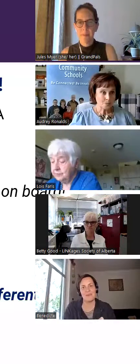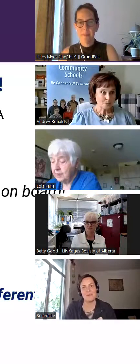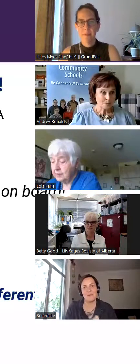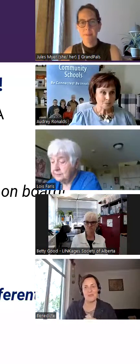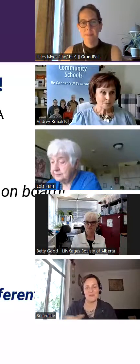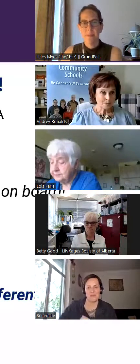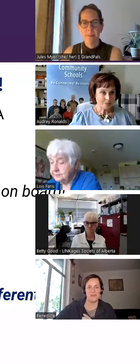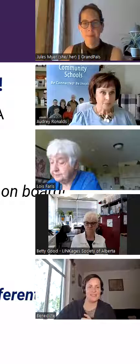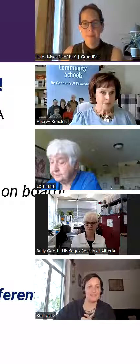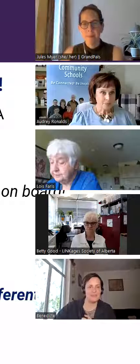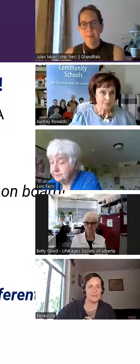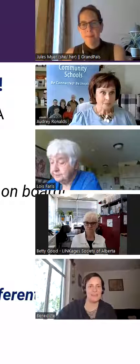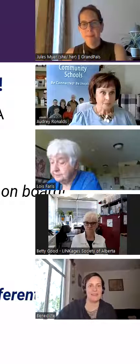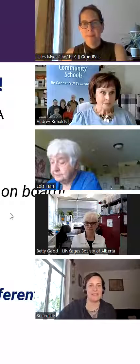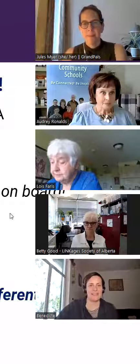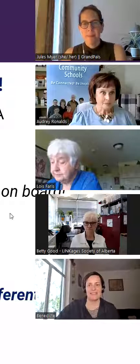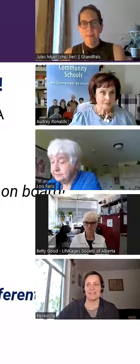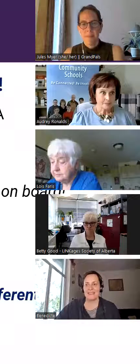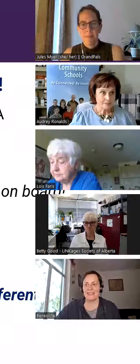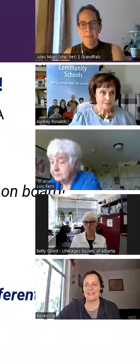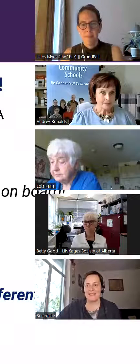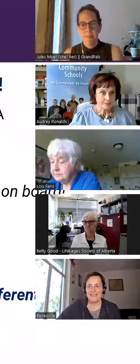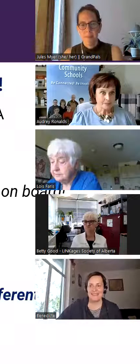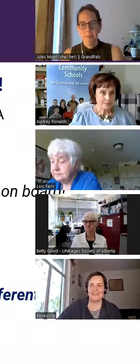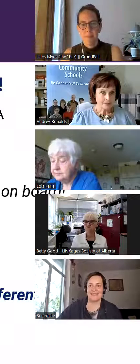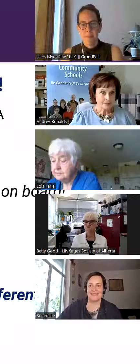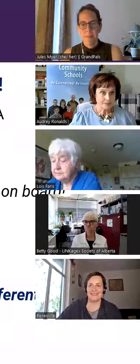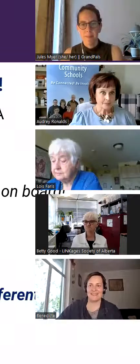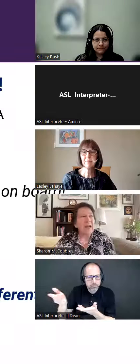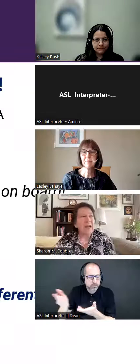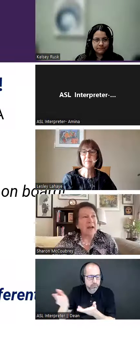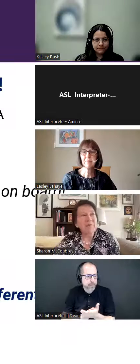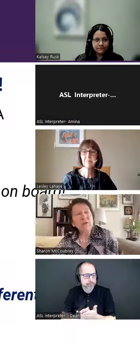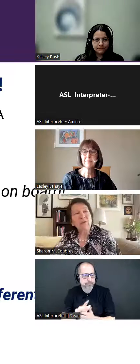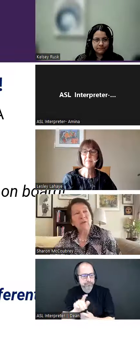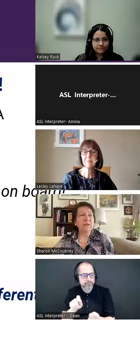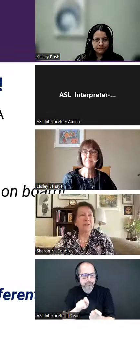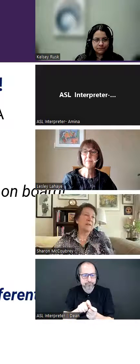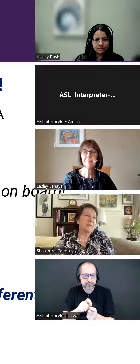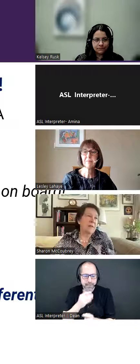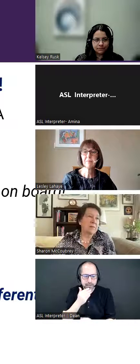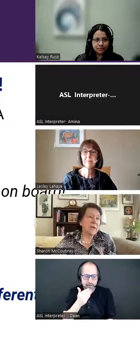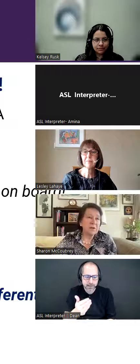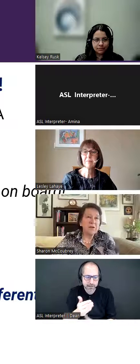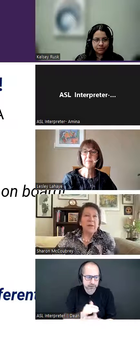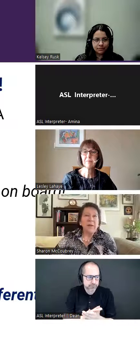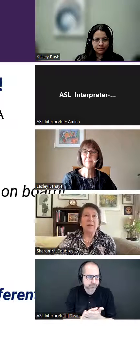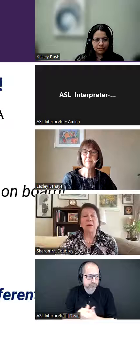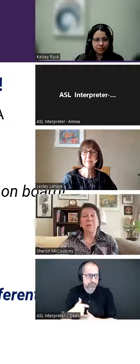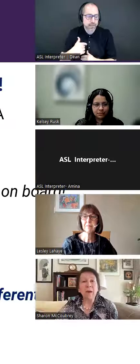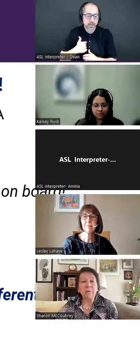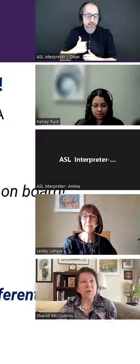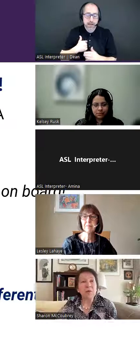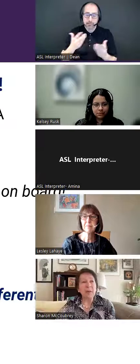something that people can do. Tell us more about that. Yes, exactly. Thank you very much. So I'm here speaking